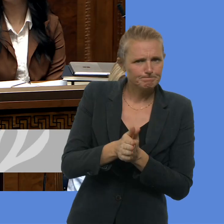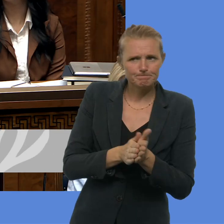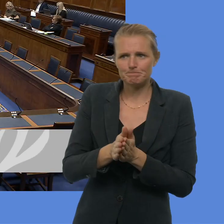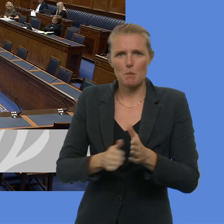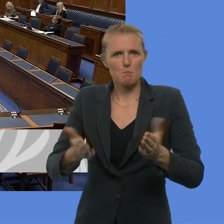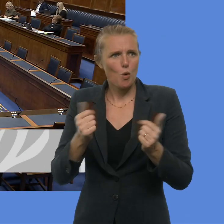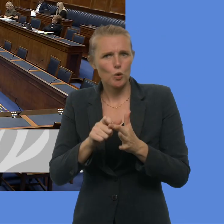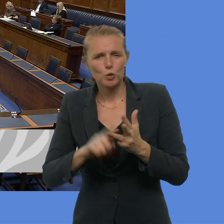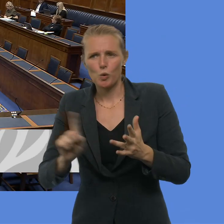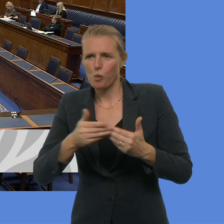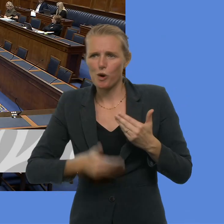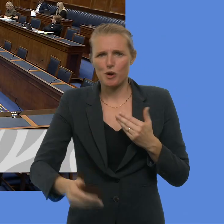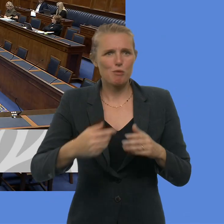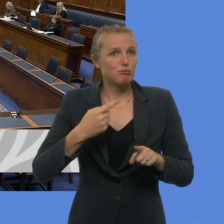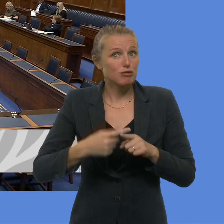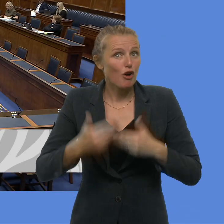make.